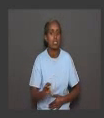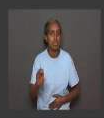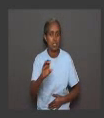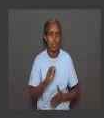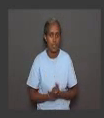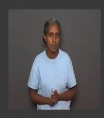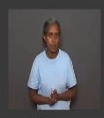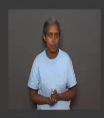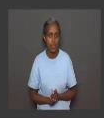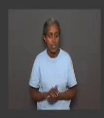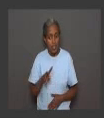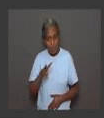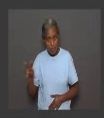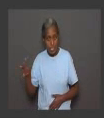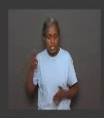the circle.